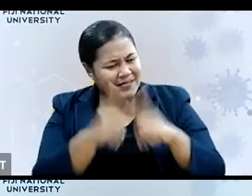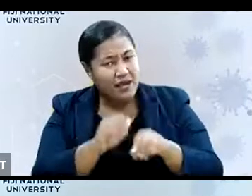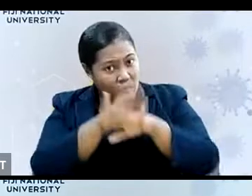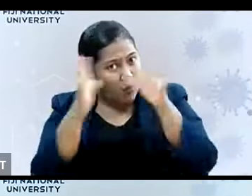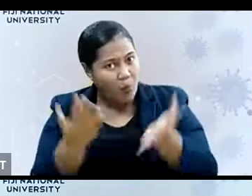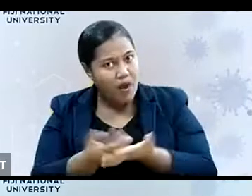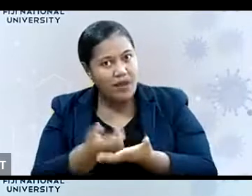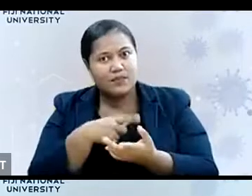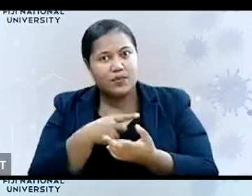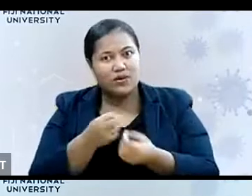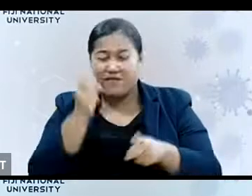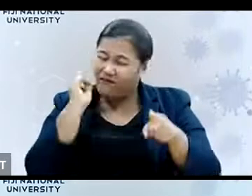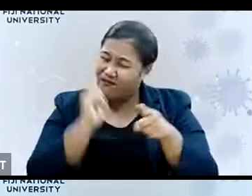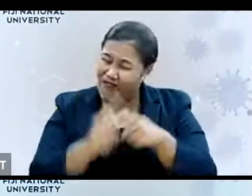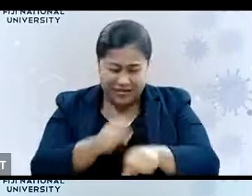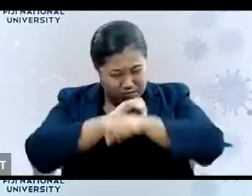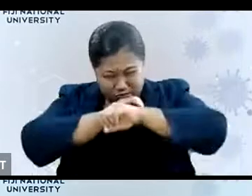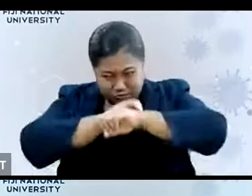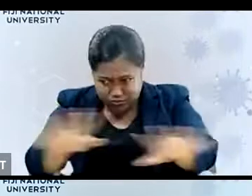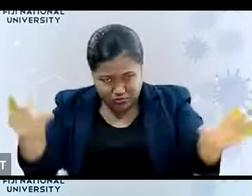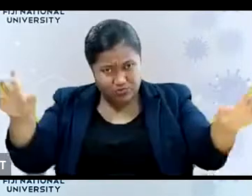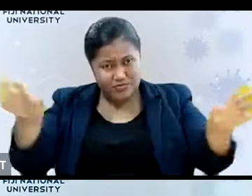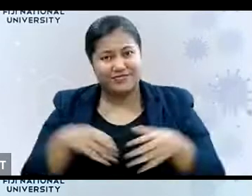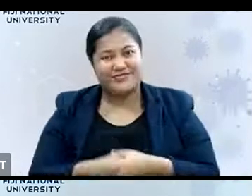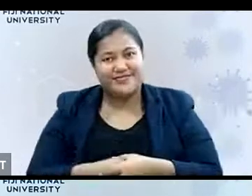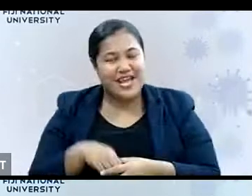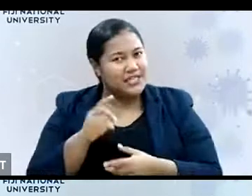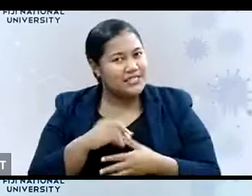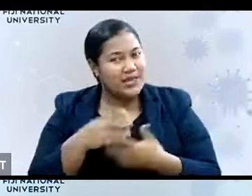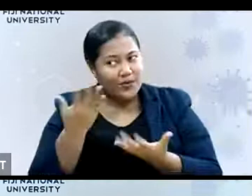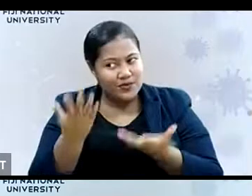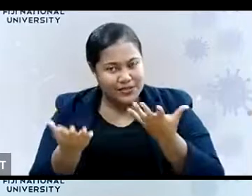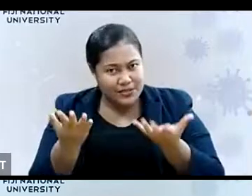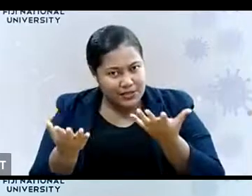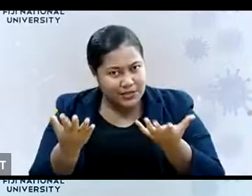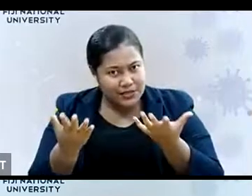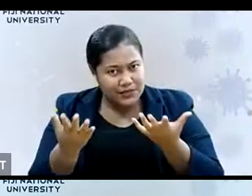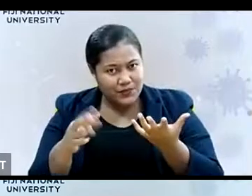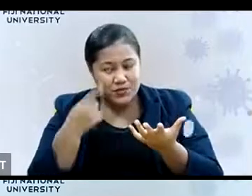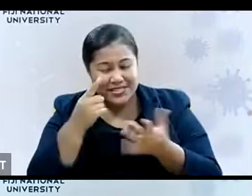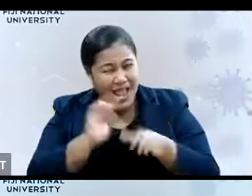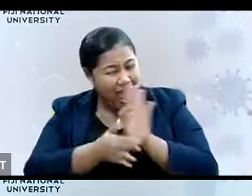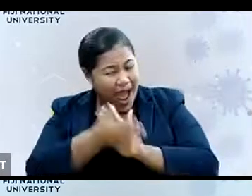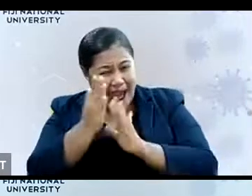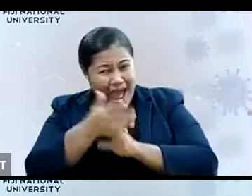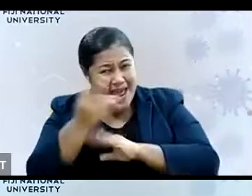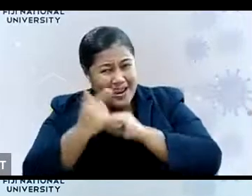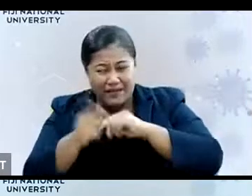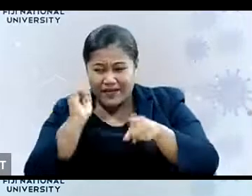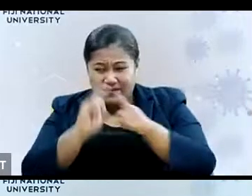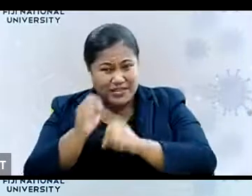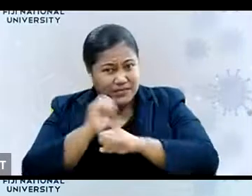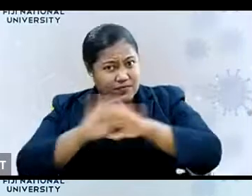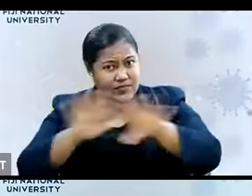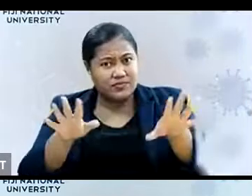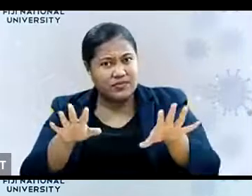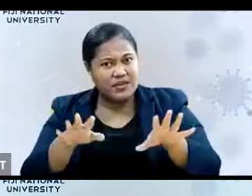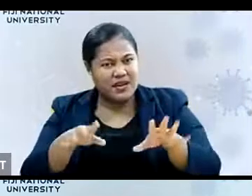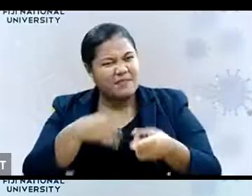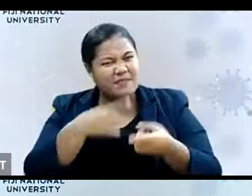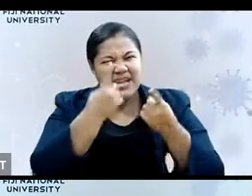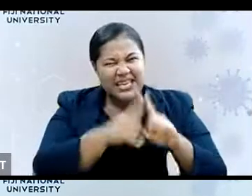because it's so transmissible. It's just got that balance right, where it's got that high level of transmissibility and it kills just enough people